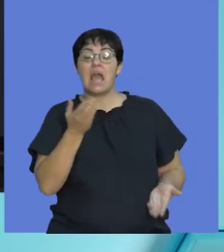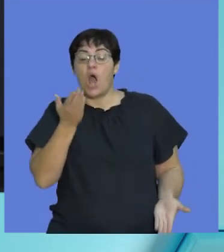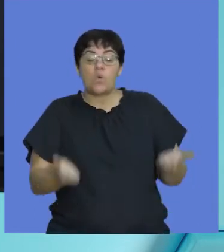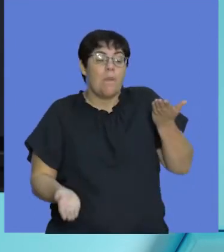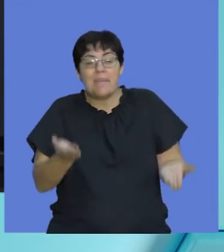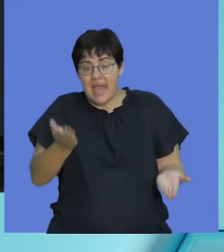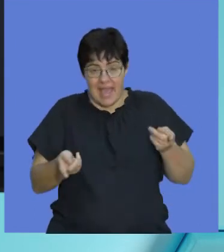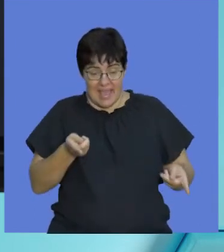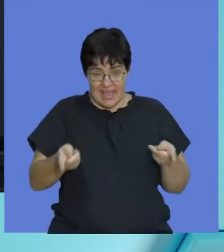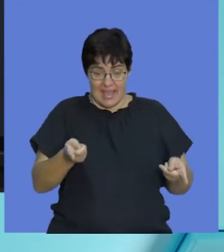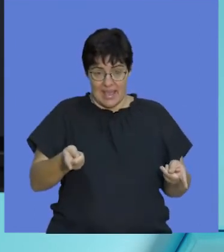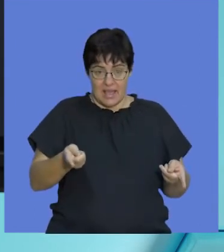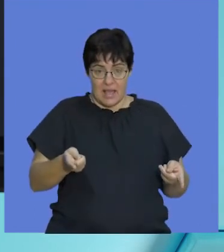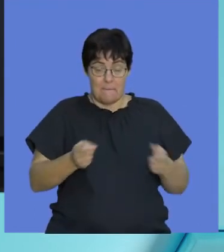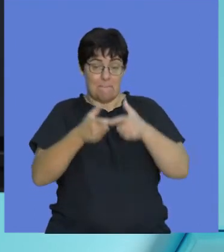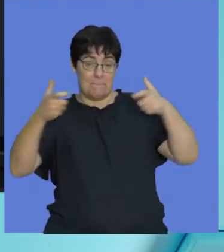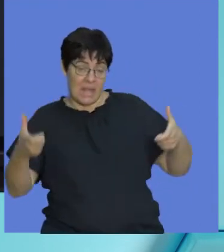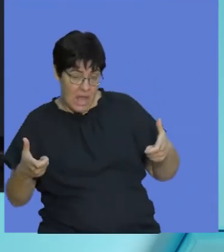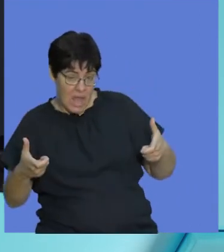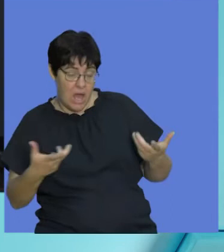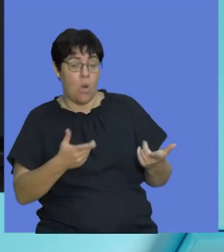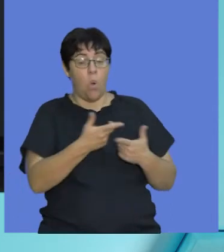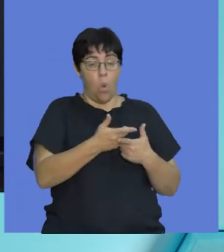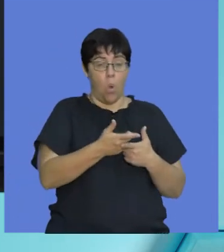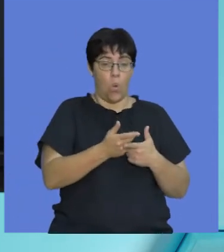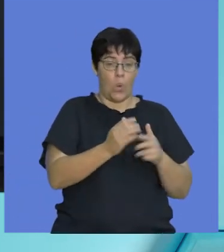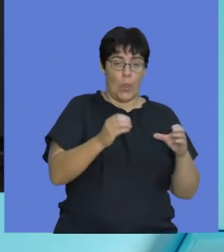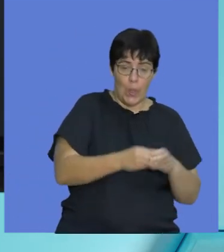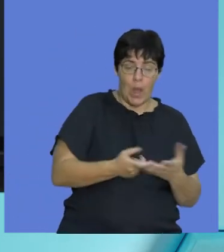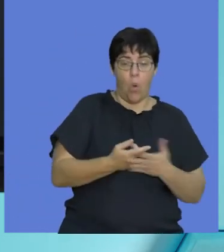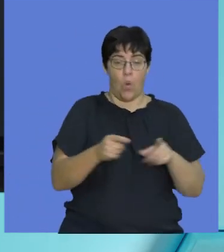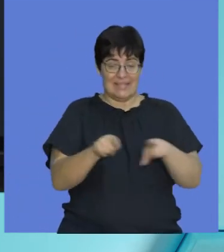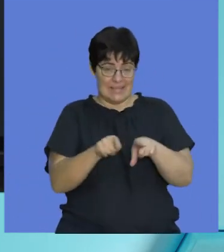saying compare it. Is it bigger? Is it smaller? Is it the